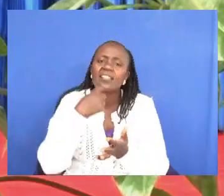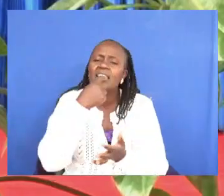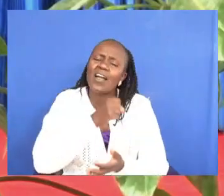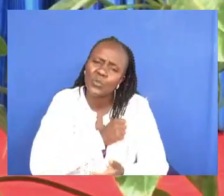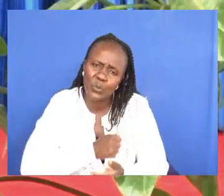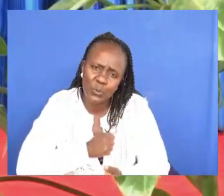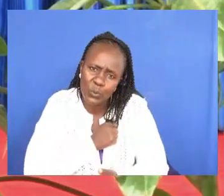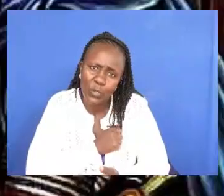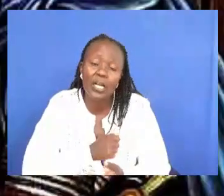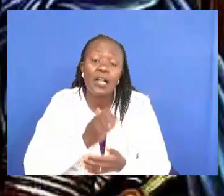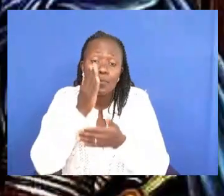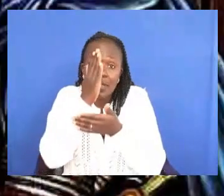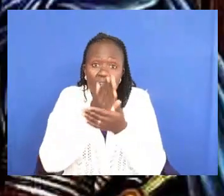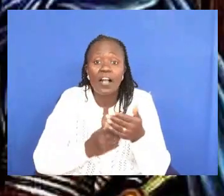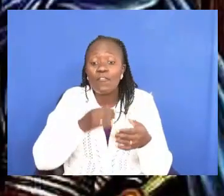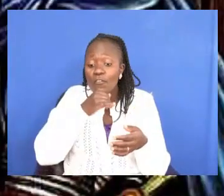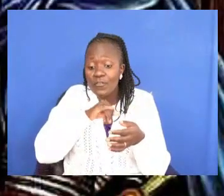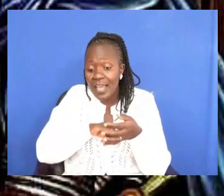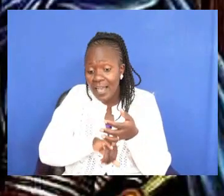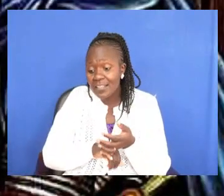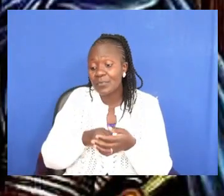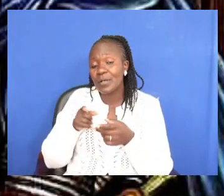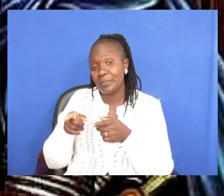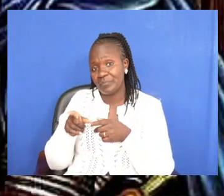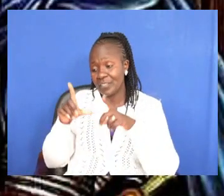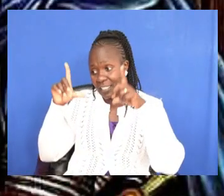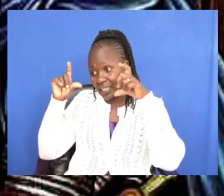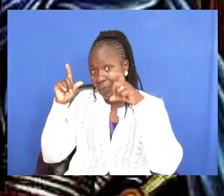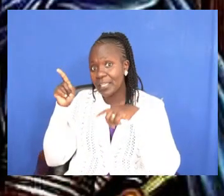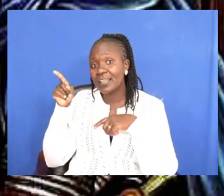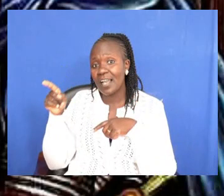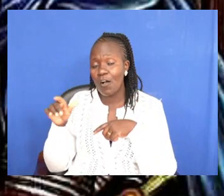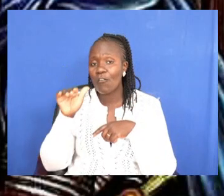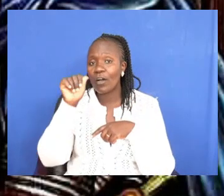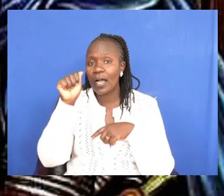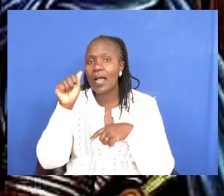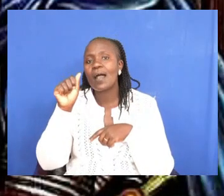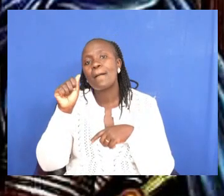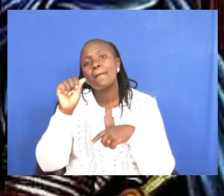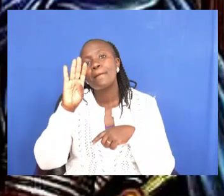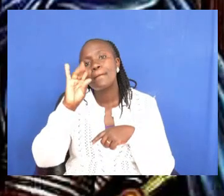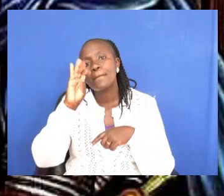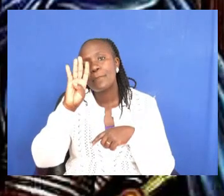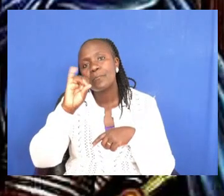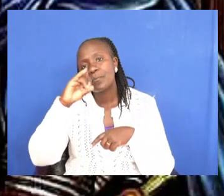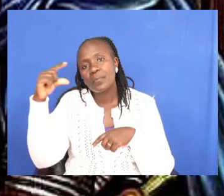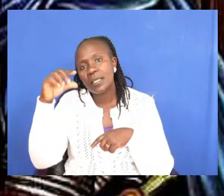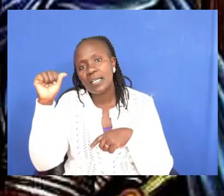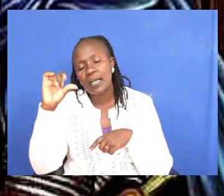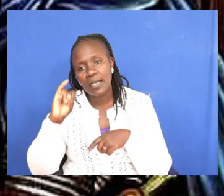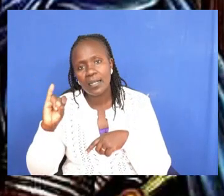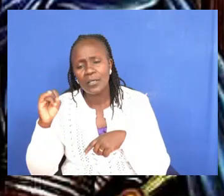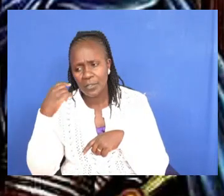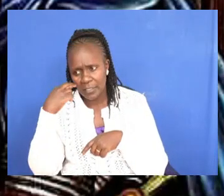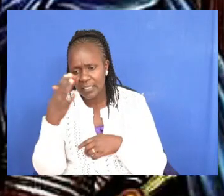of Nabal. This is the picture of Abigail, and as you can see,